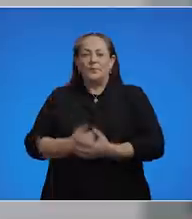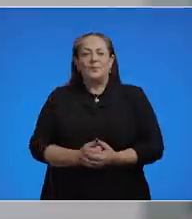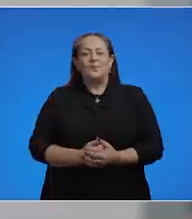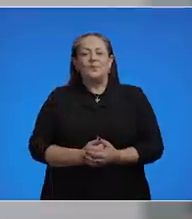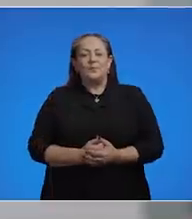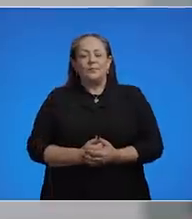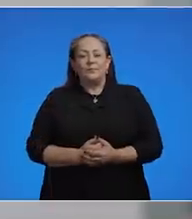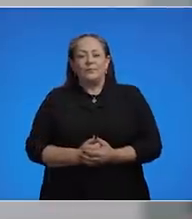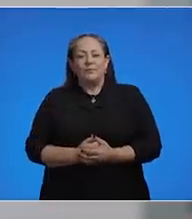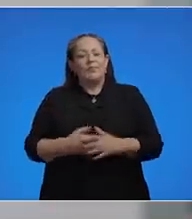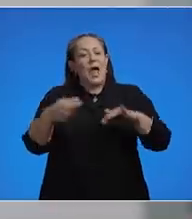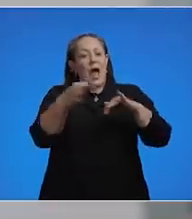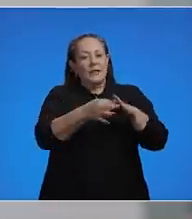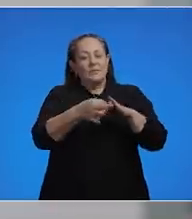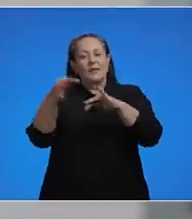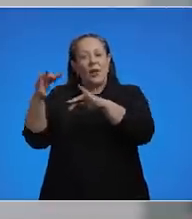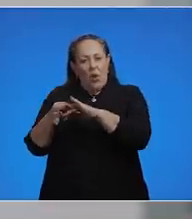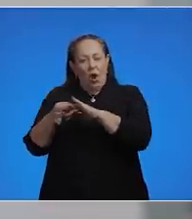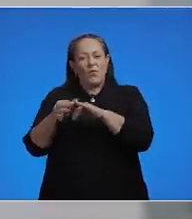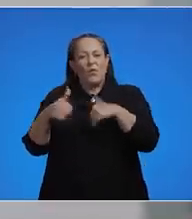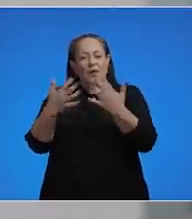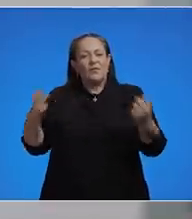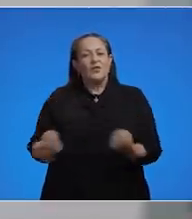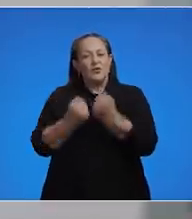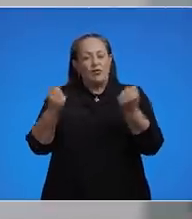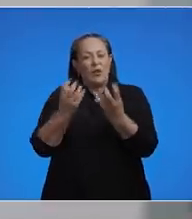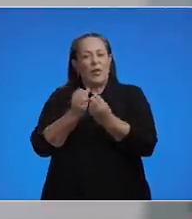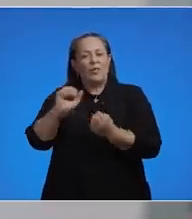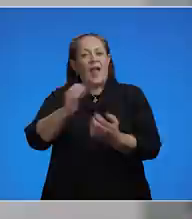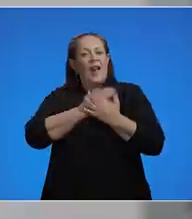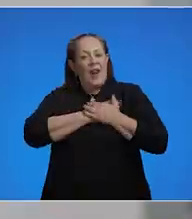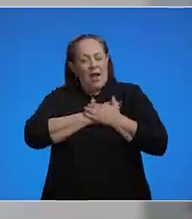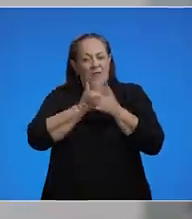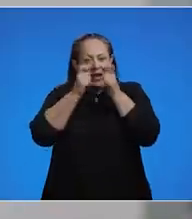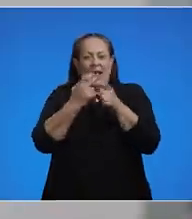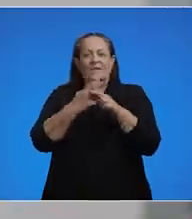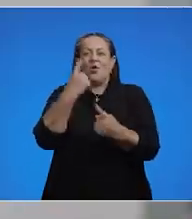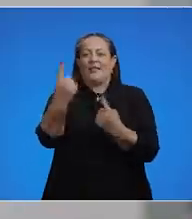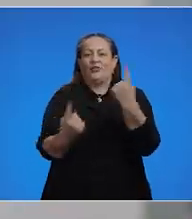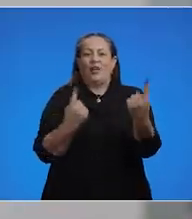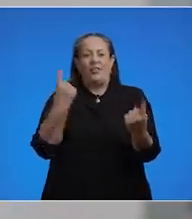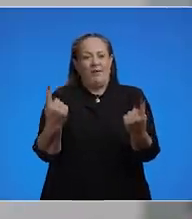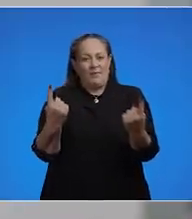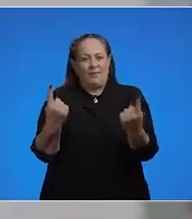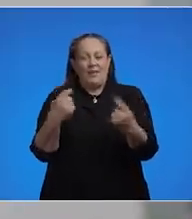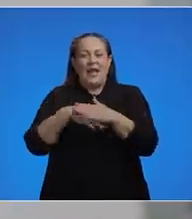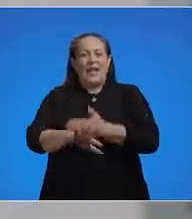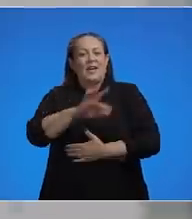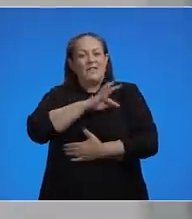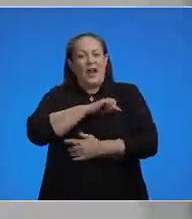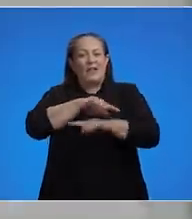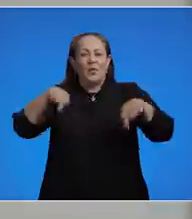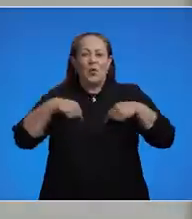That husbands and wives will be strengthened in their love and care for each other. In faith we